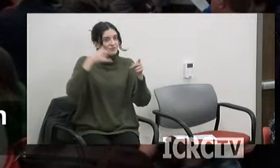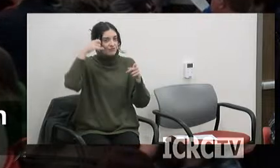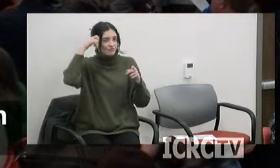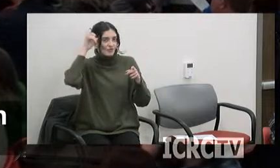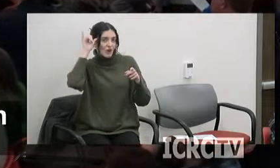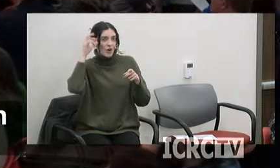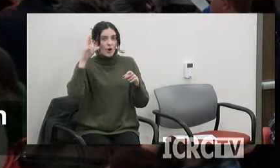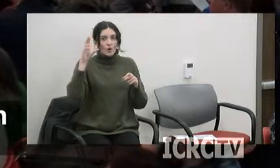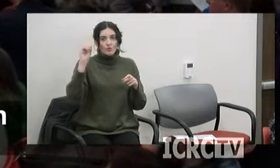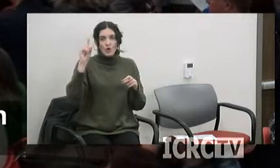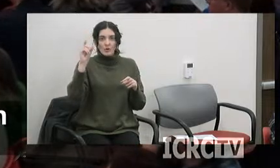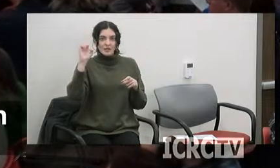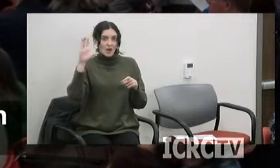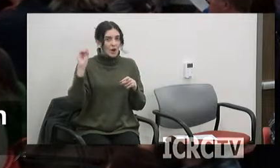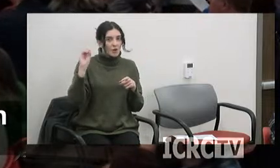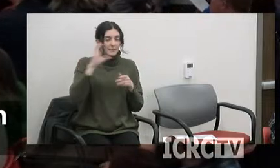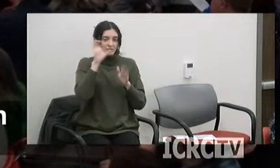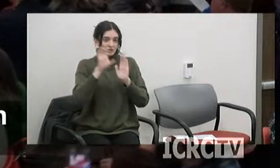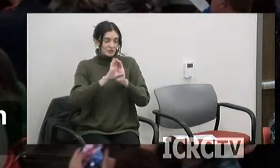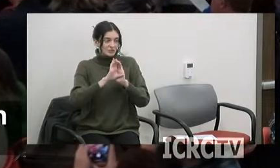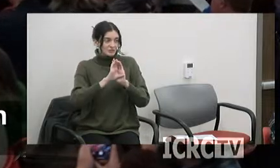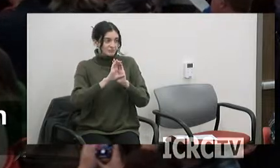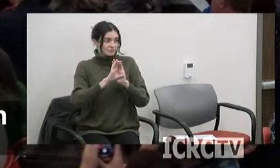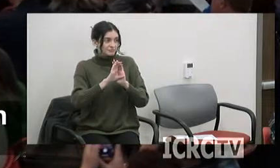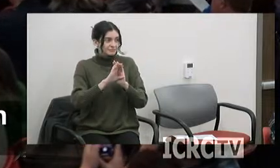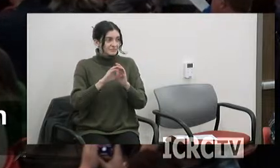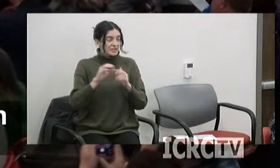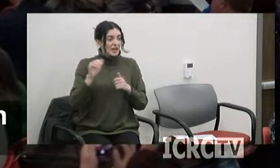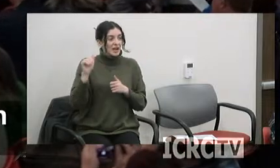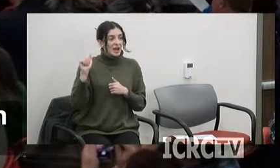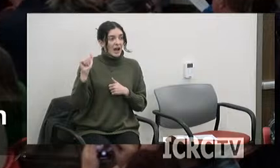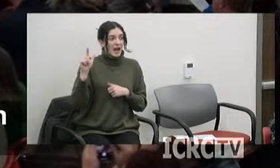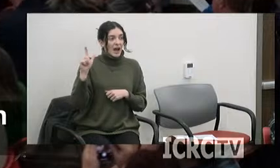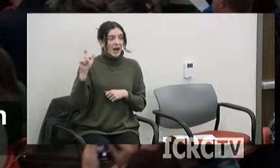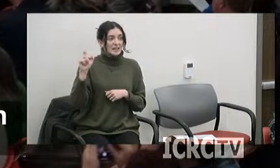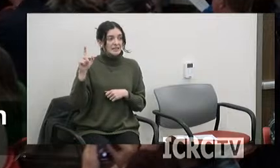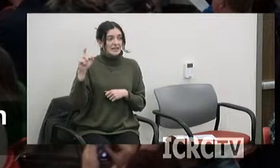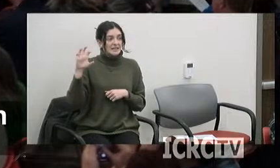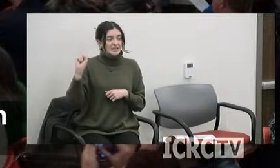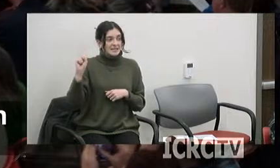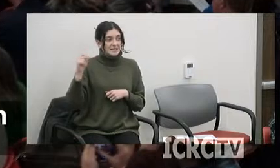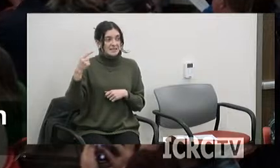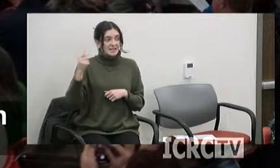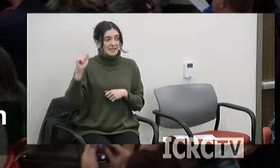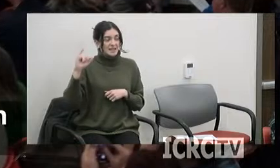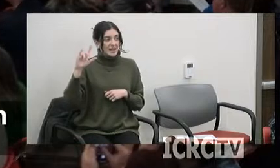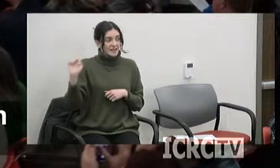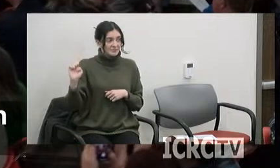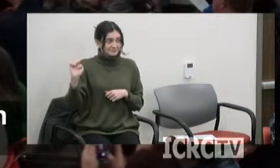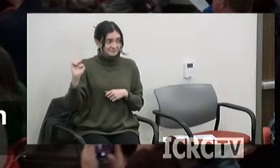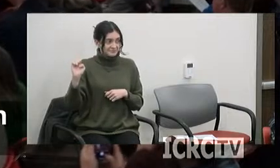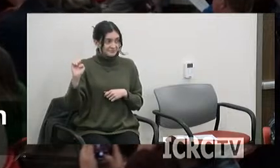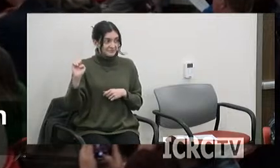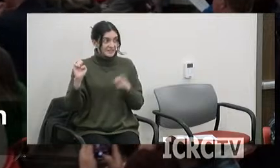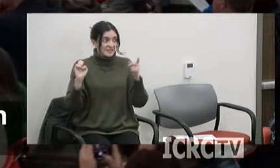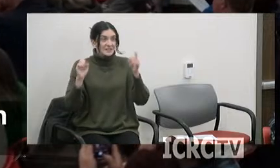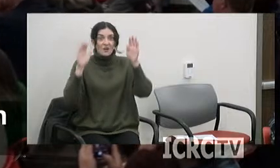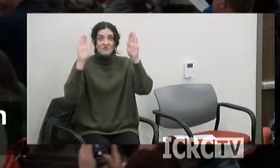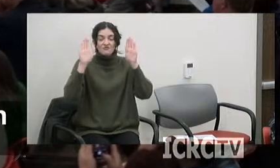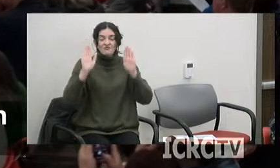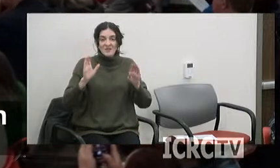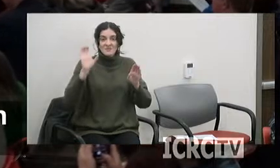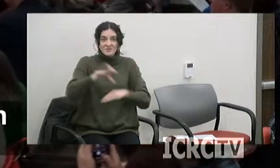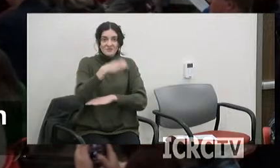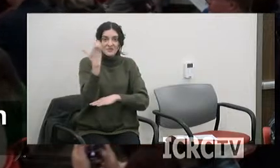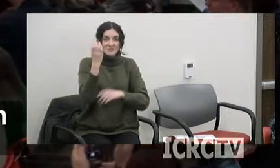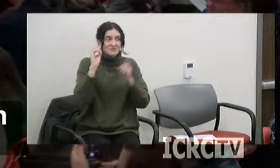wonderful. She's an 8th grader. Alexis Gale, and Alexis tipped her hand on a great Christmas present. This is Mom and Dad who are